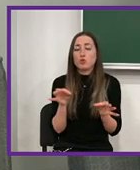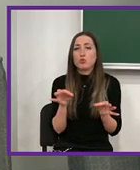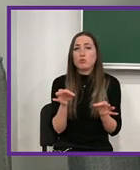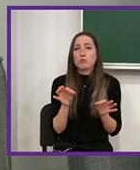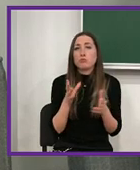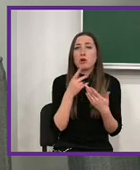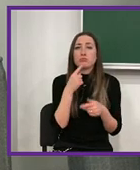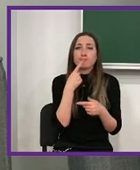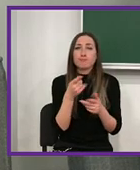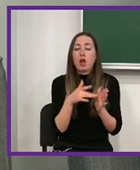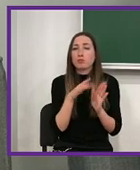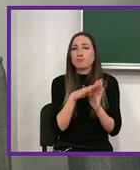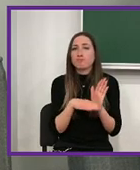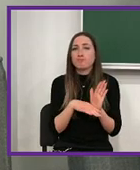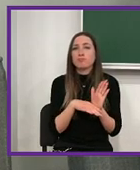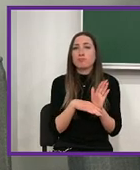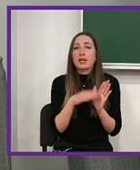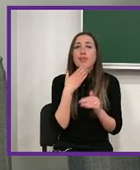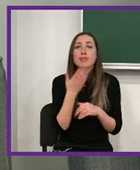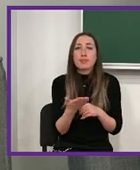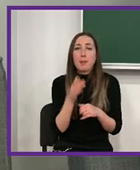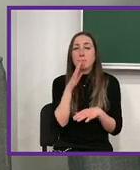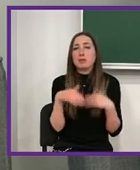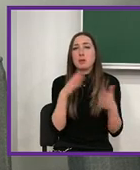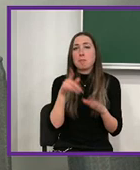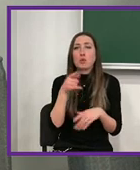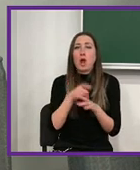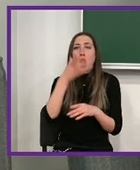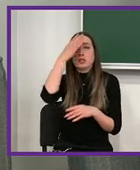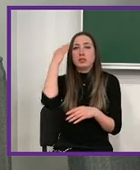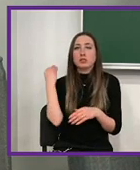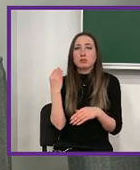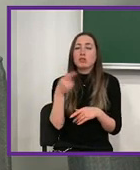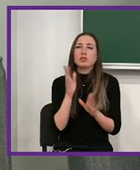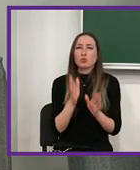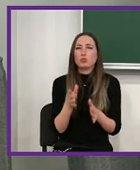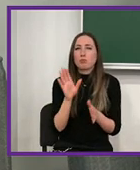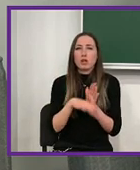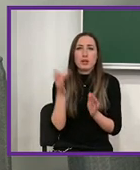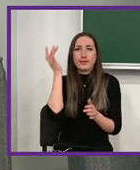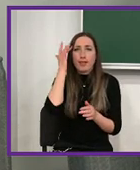stakeholders affected, and would just be a pointless exercise.